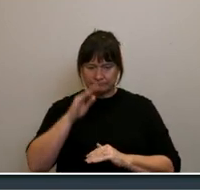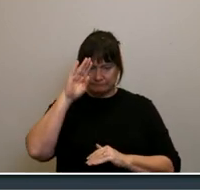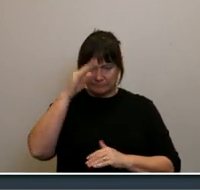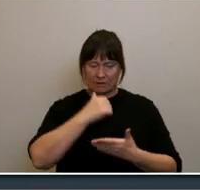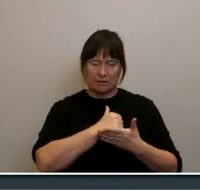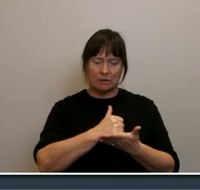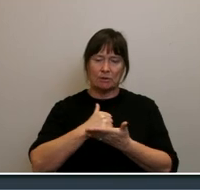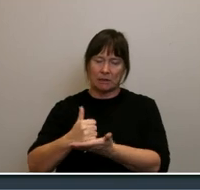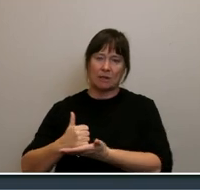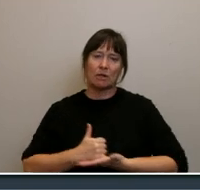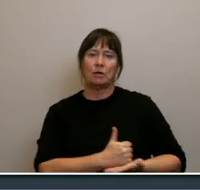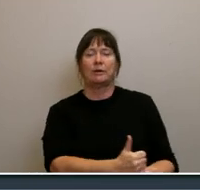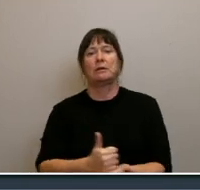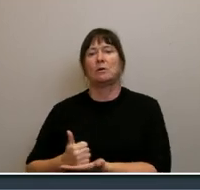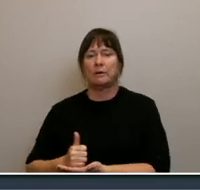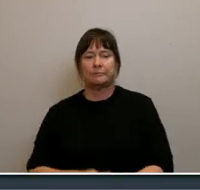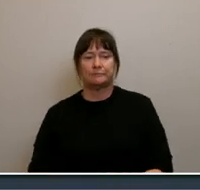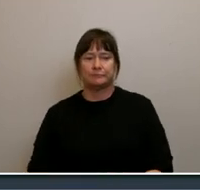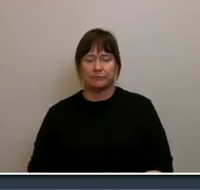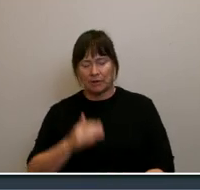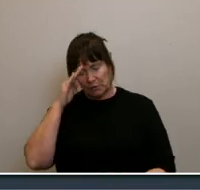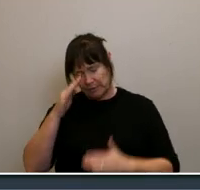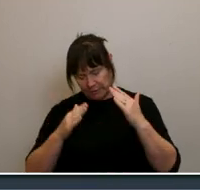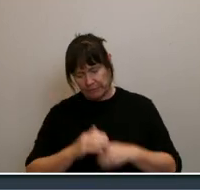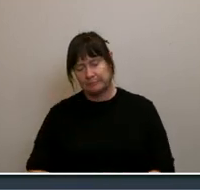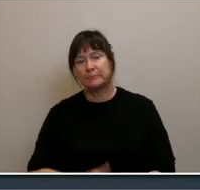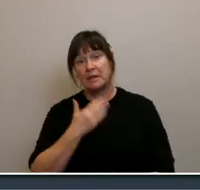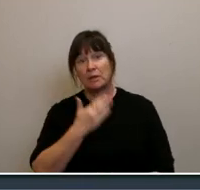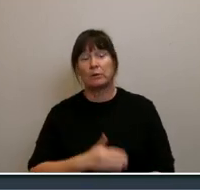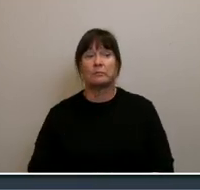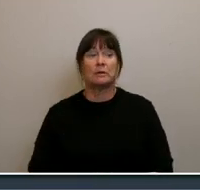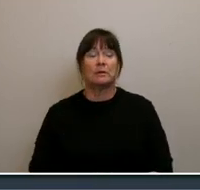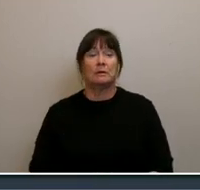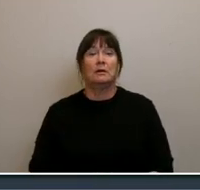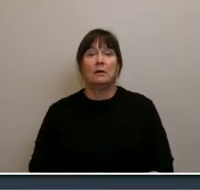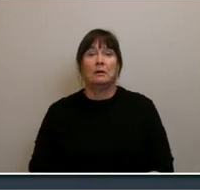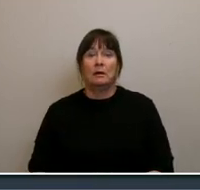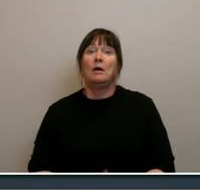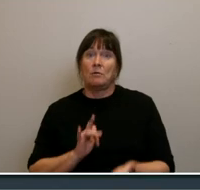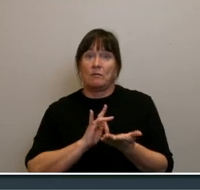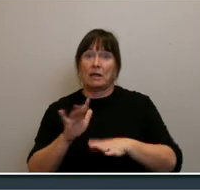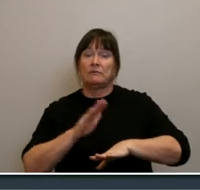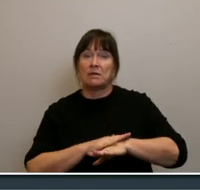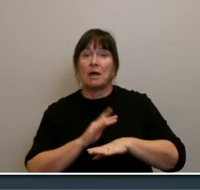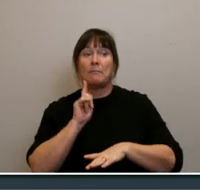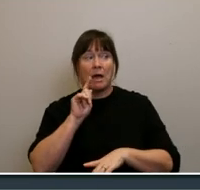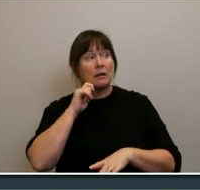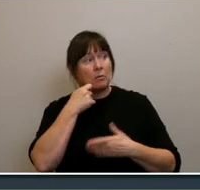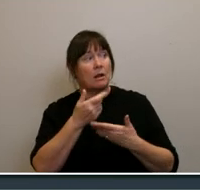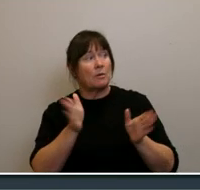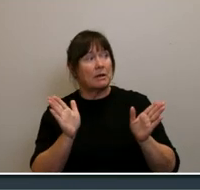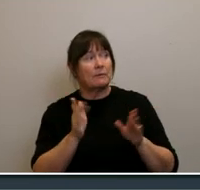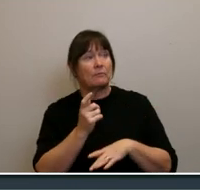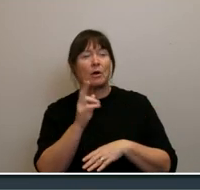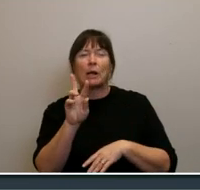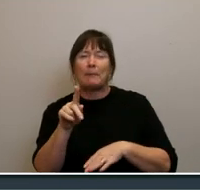ora koutou katoa. Kia ora. Kia ora, thank you very much, Tanya. We are running out of time, but I will open up for a